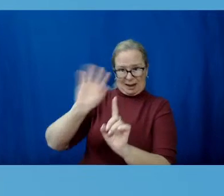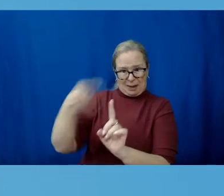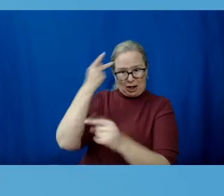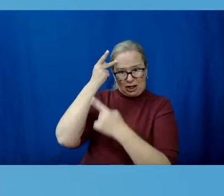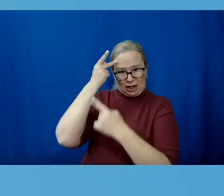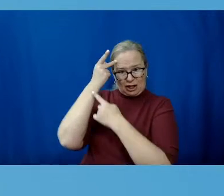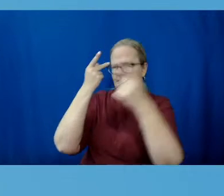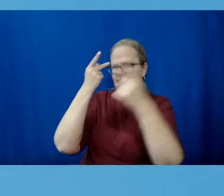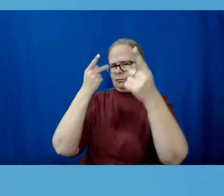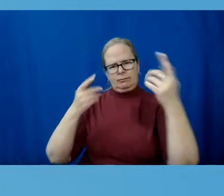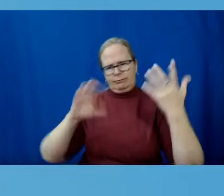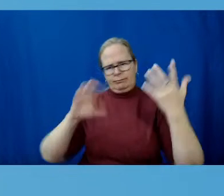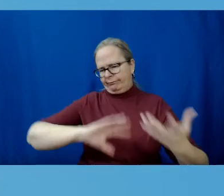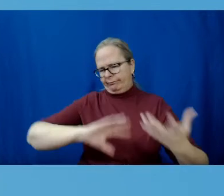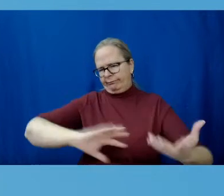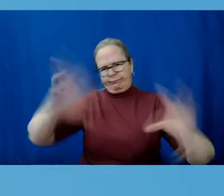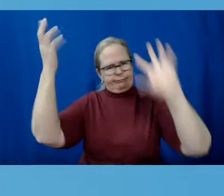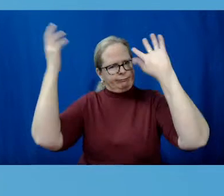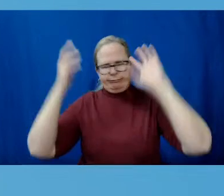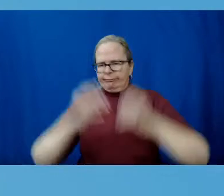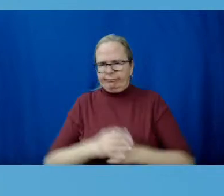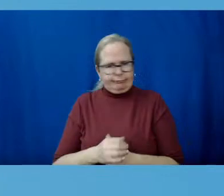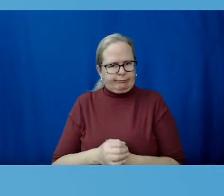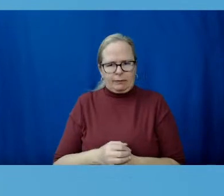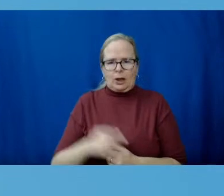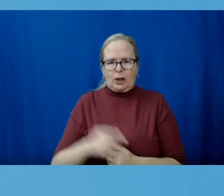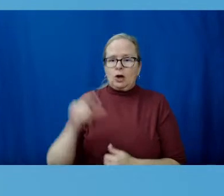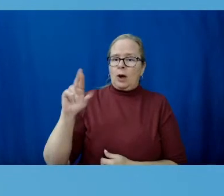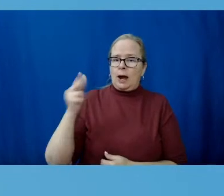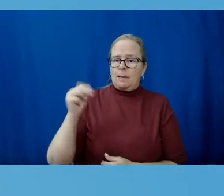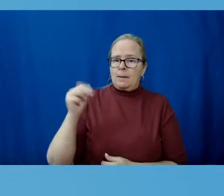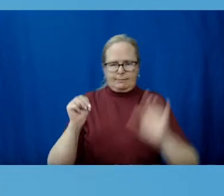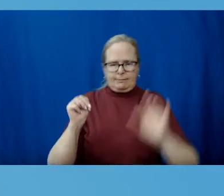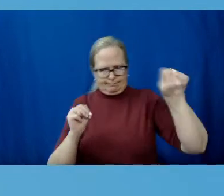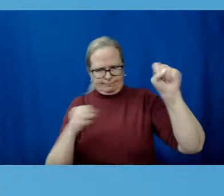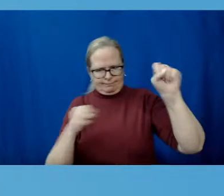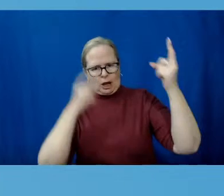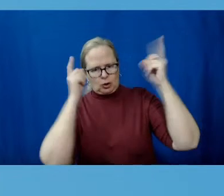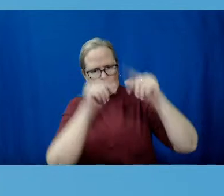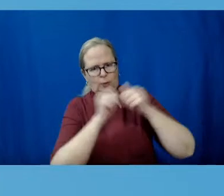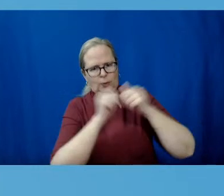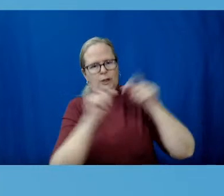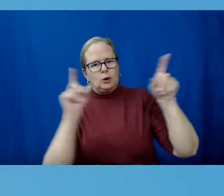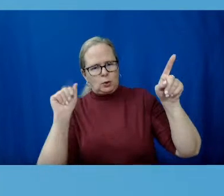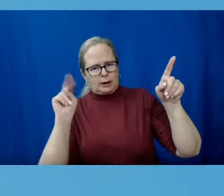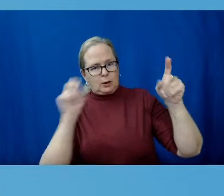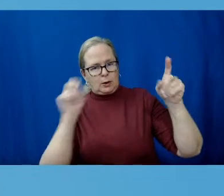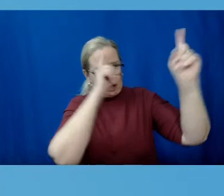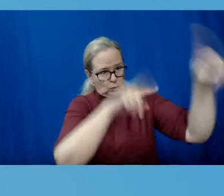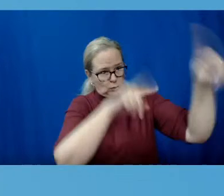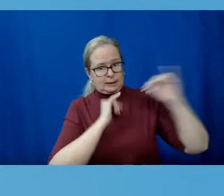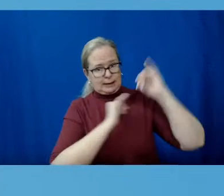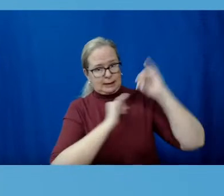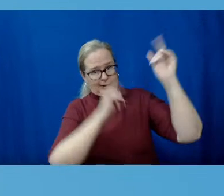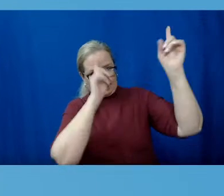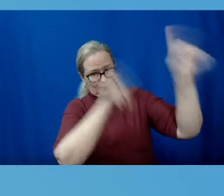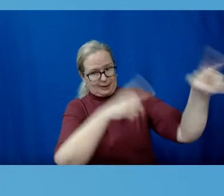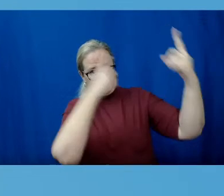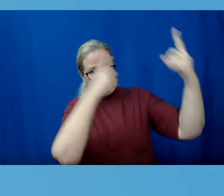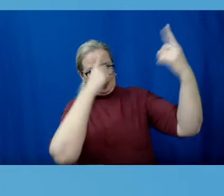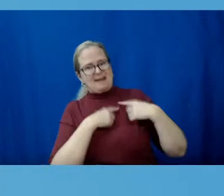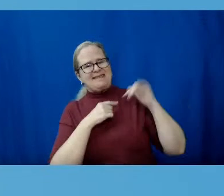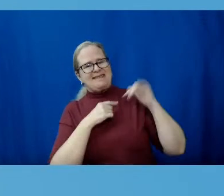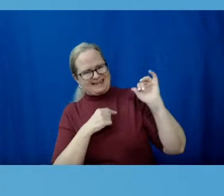thing is, this goes back to, this is a government that was elected on a platform of jobs, economy, pipelines.